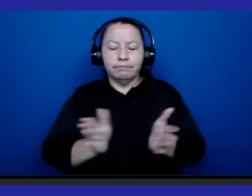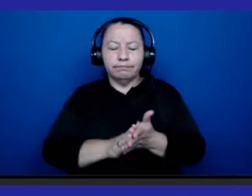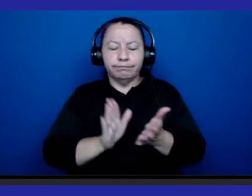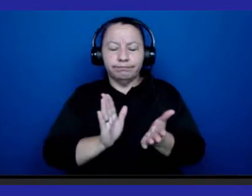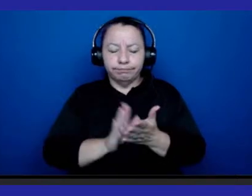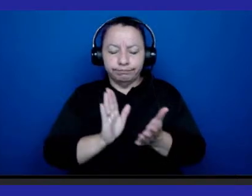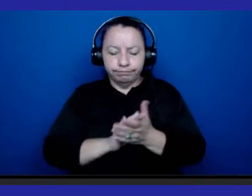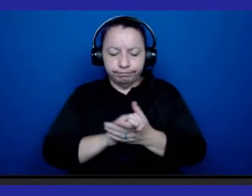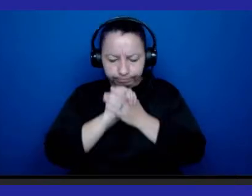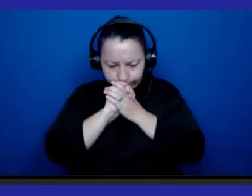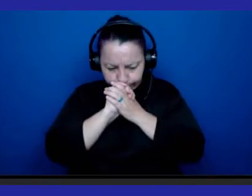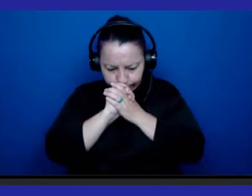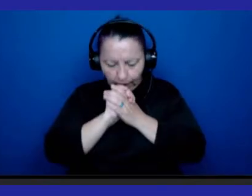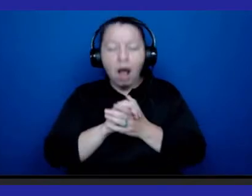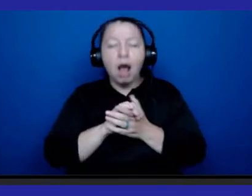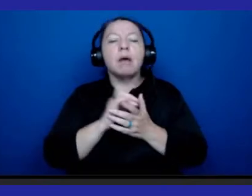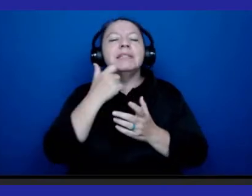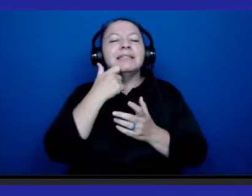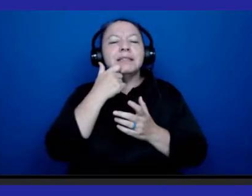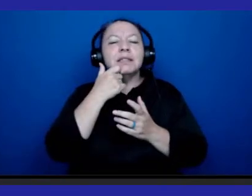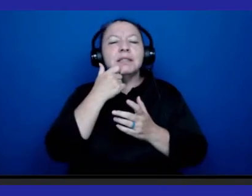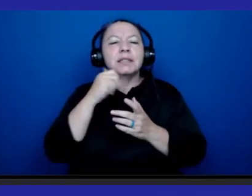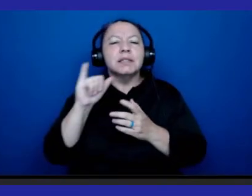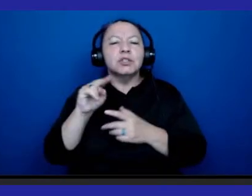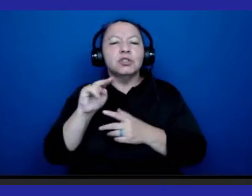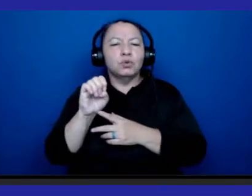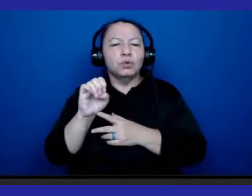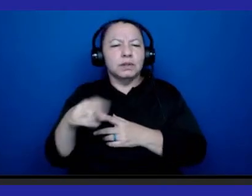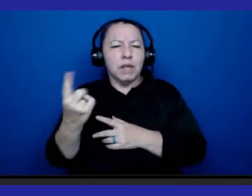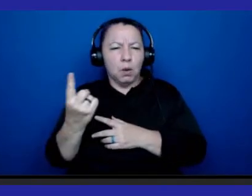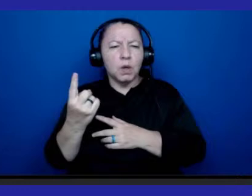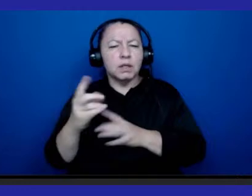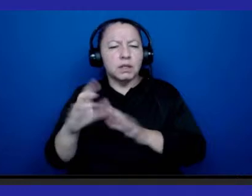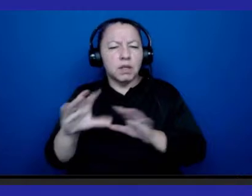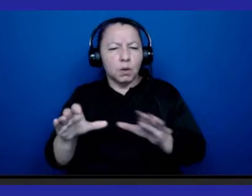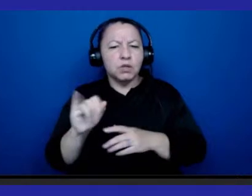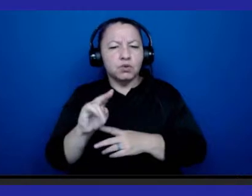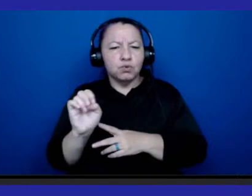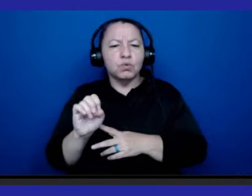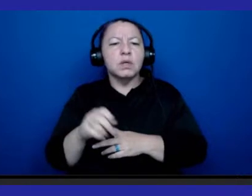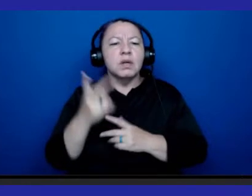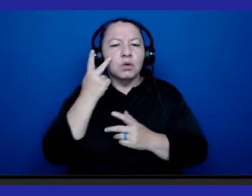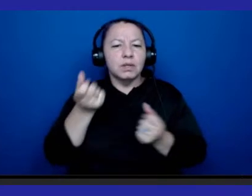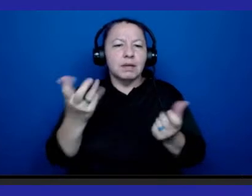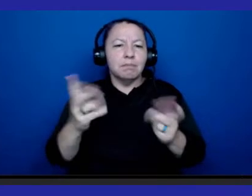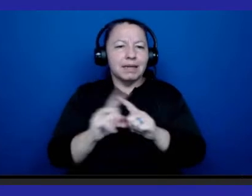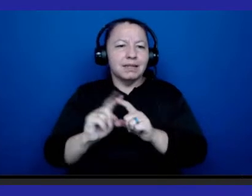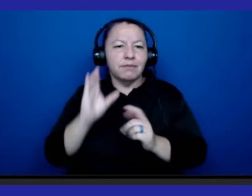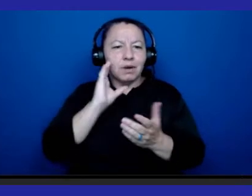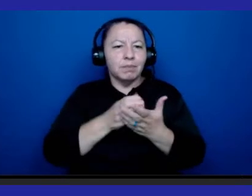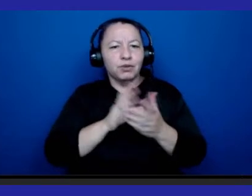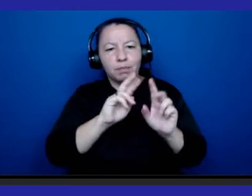that we did in June, but you can see just a lot of different pictures.